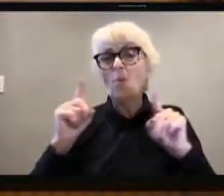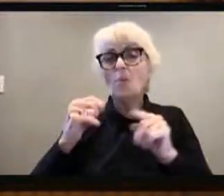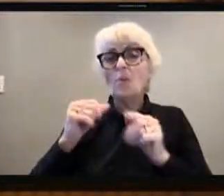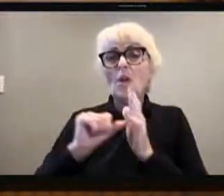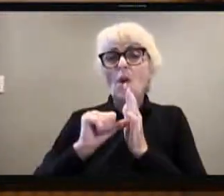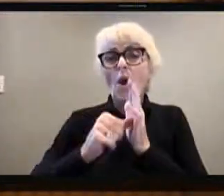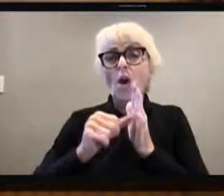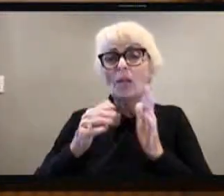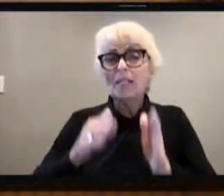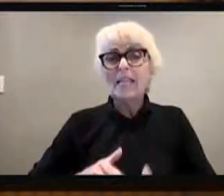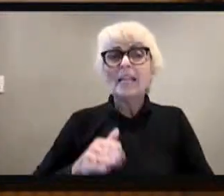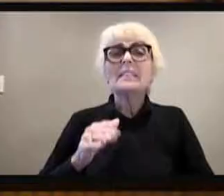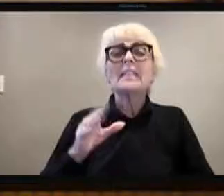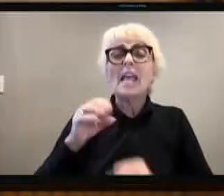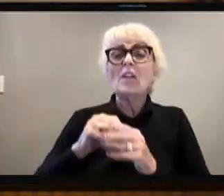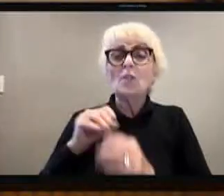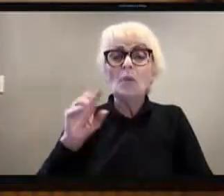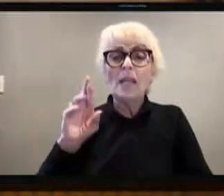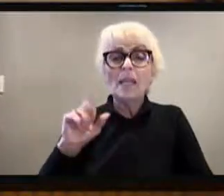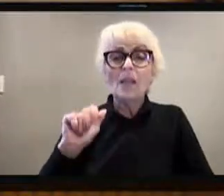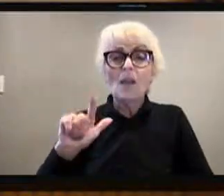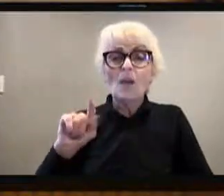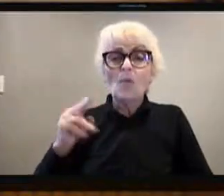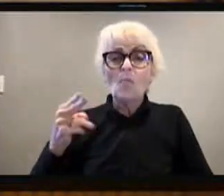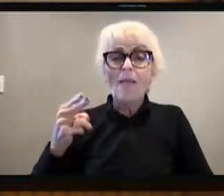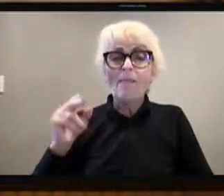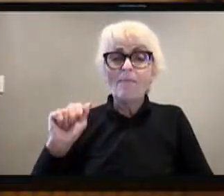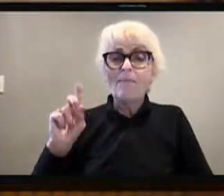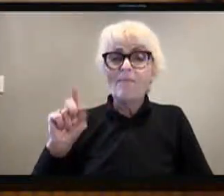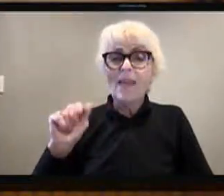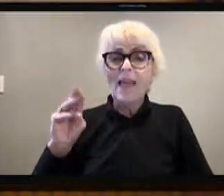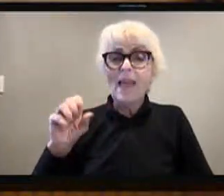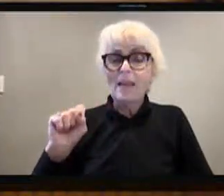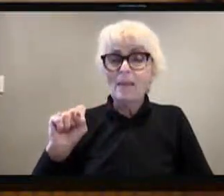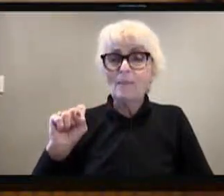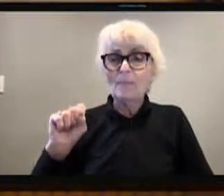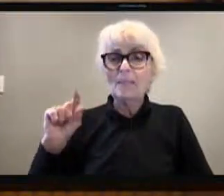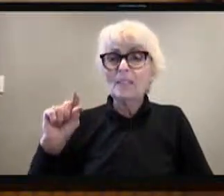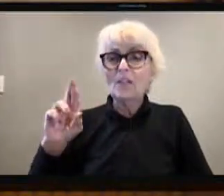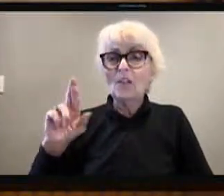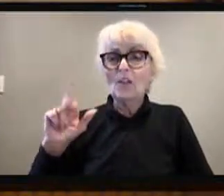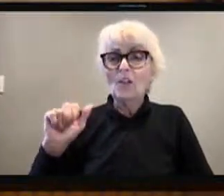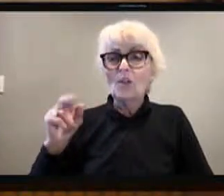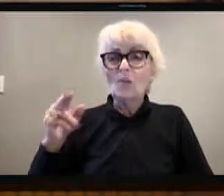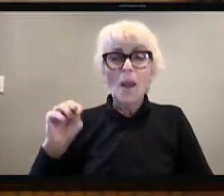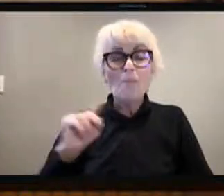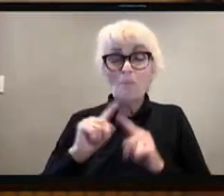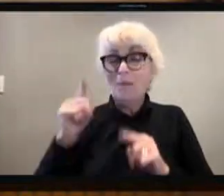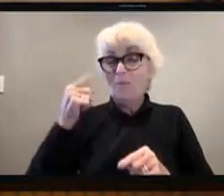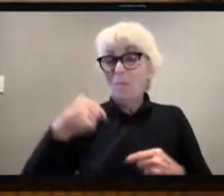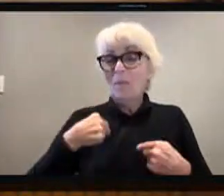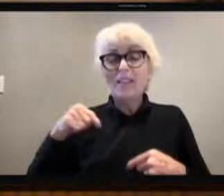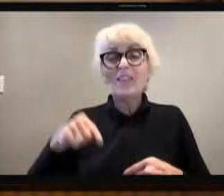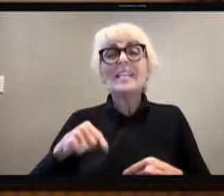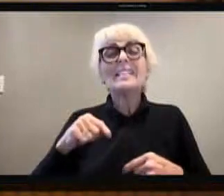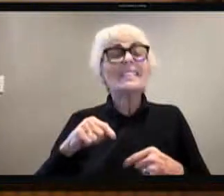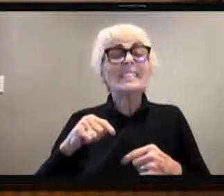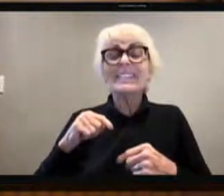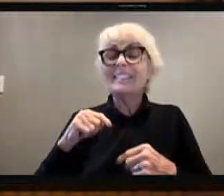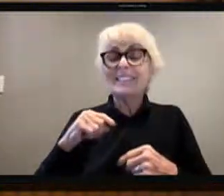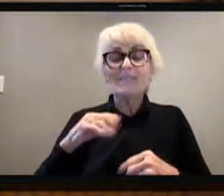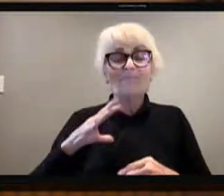Adams Cram. However, for me, this is a quintessential Pittsburgh story, and I think others have shared